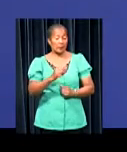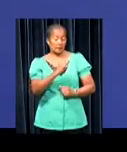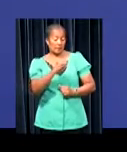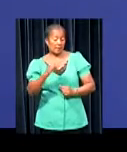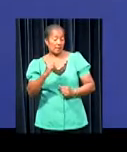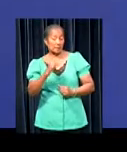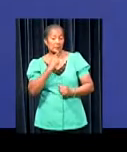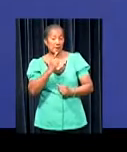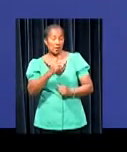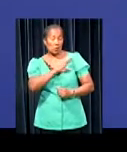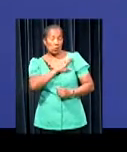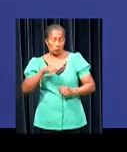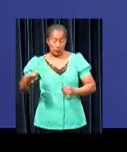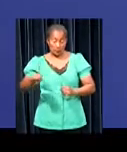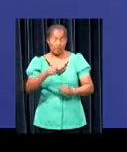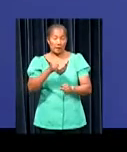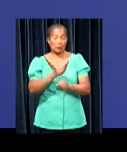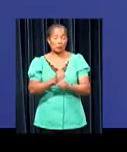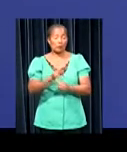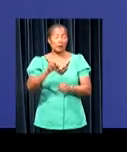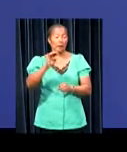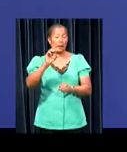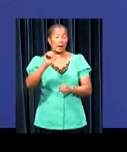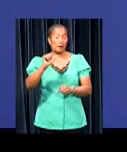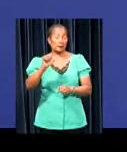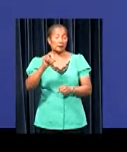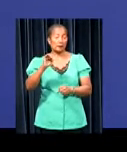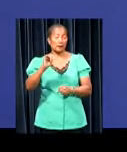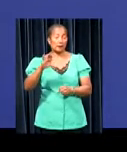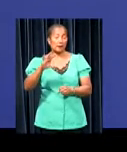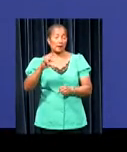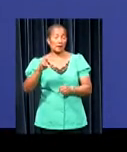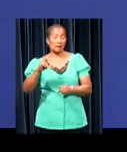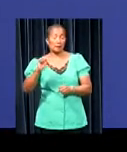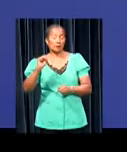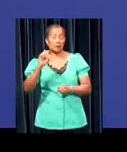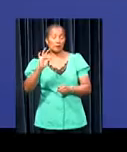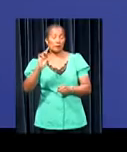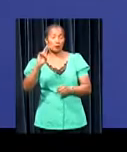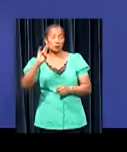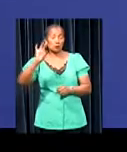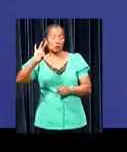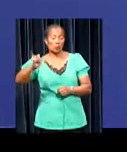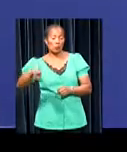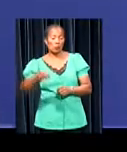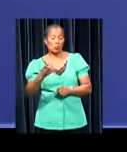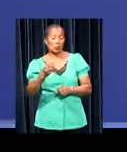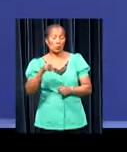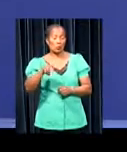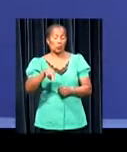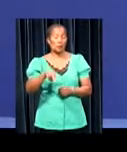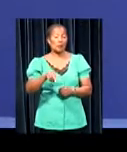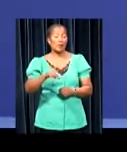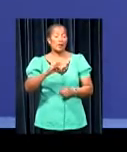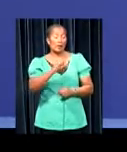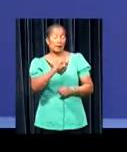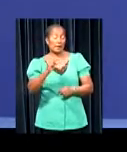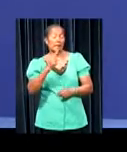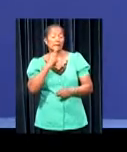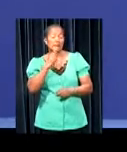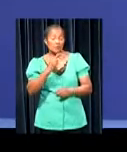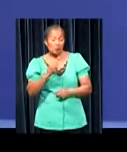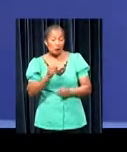Anthony Karam and Silvano Chonahum. Gersi said to be convinced that the new team